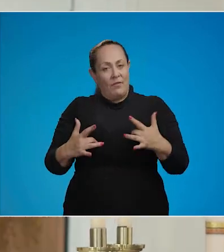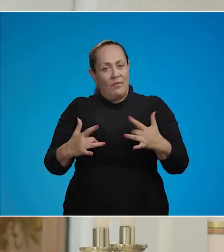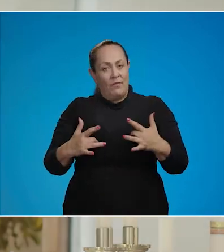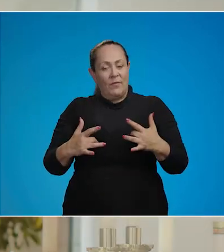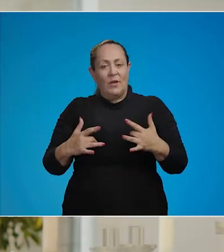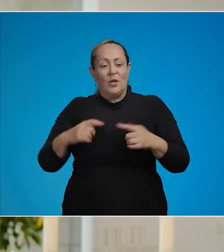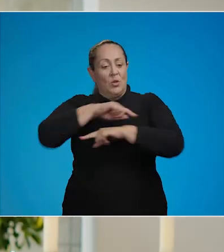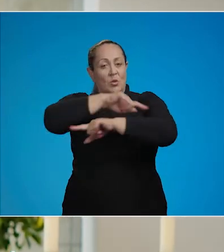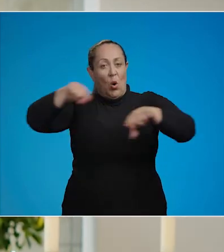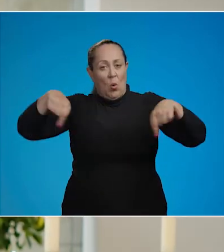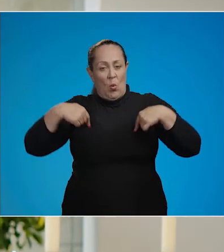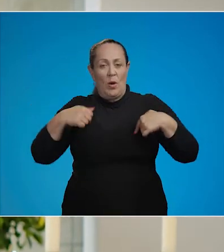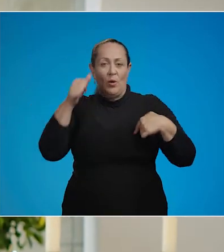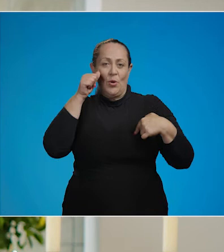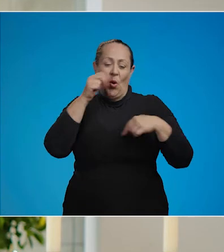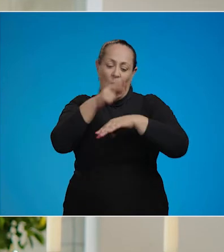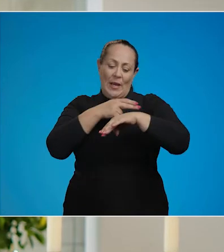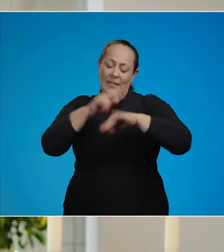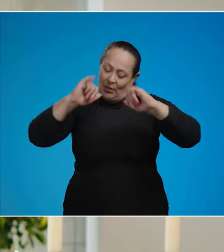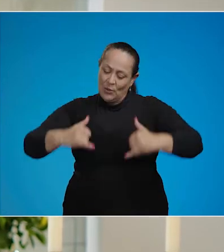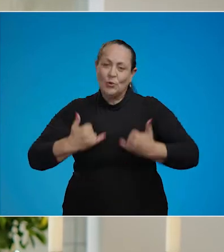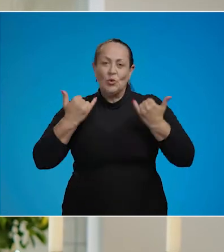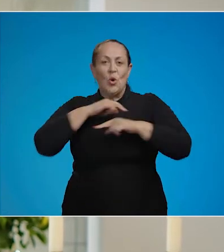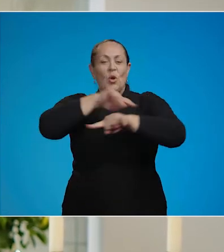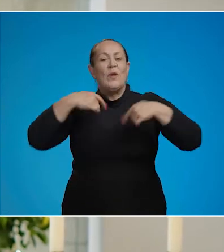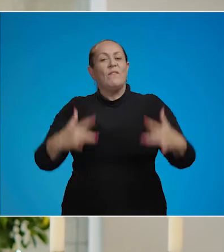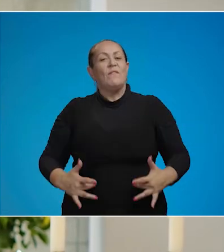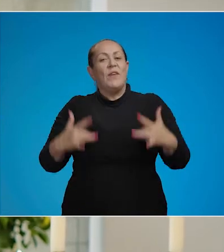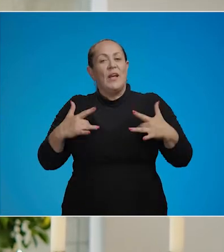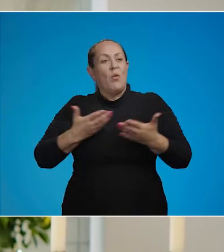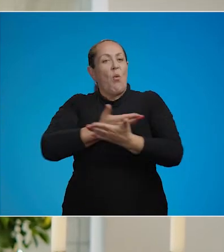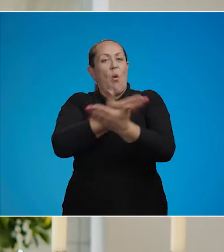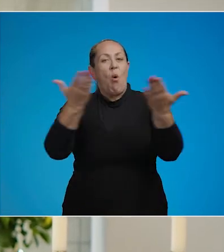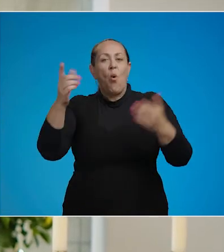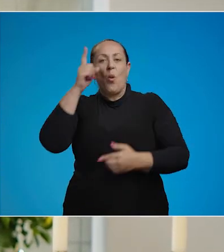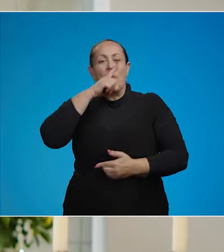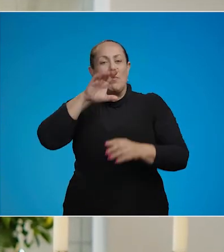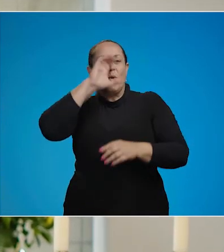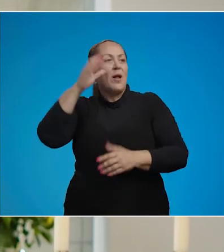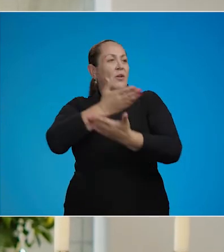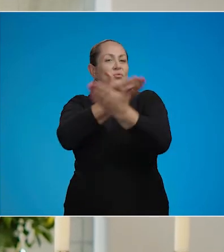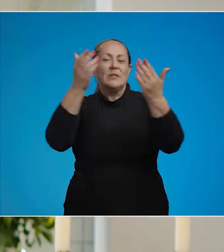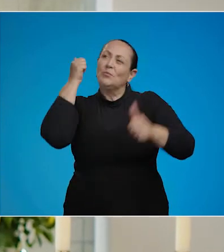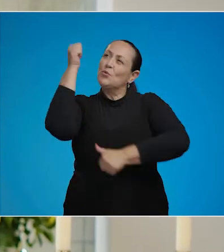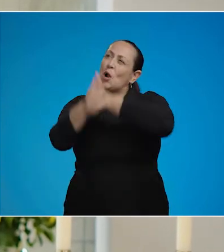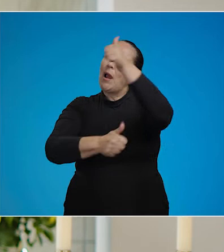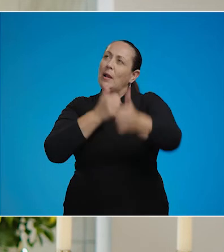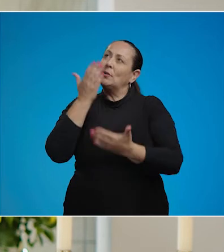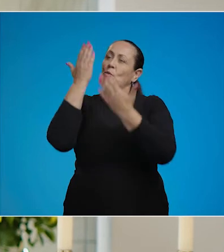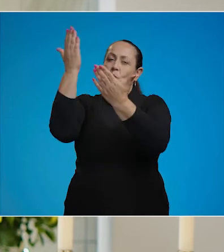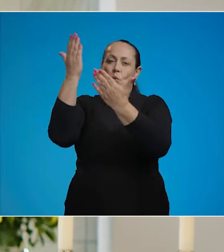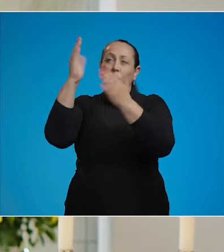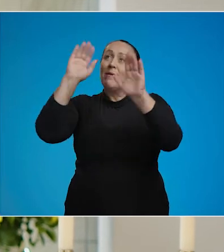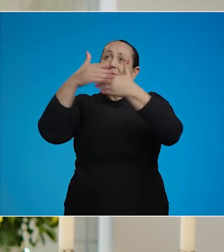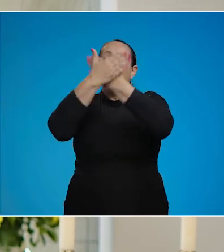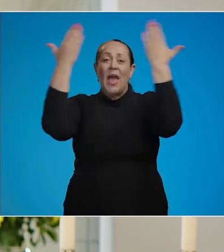Therefore, overcome with paschal joy every land, every people exalts in your praise